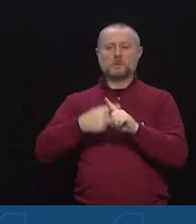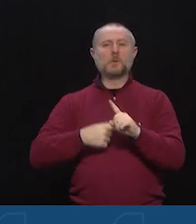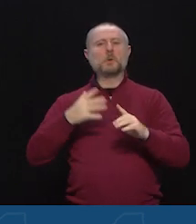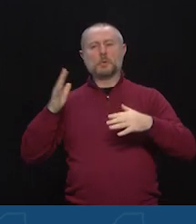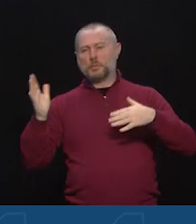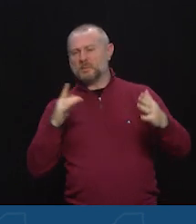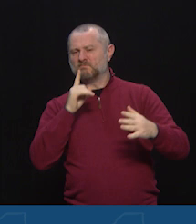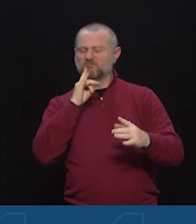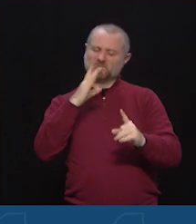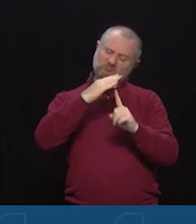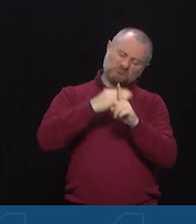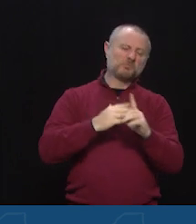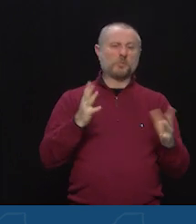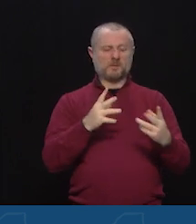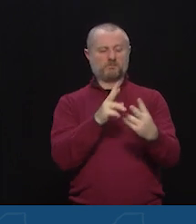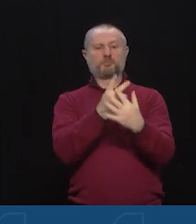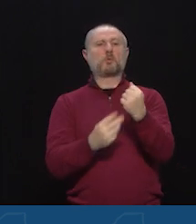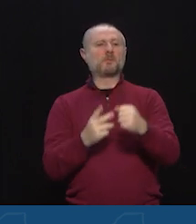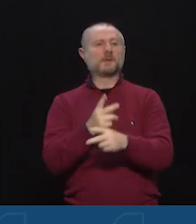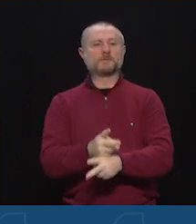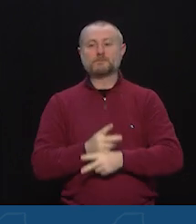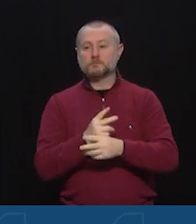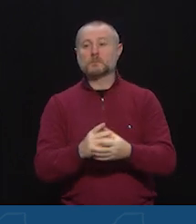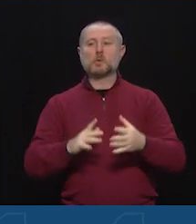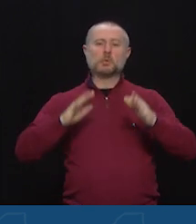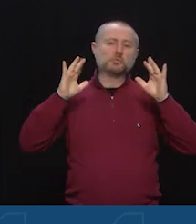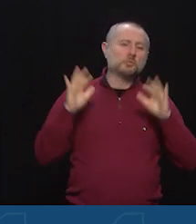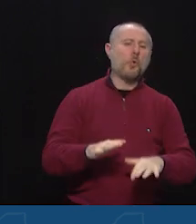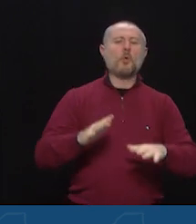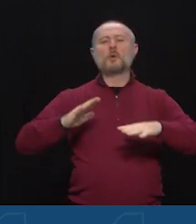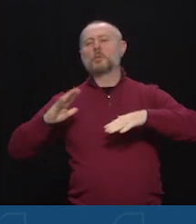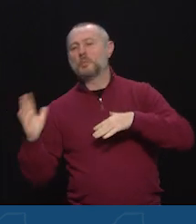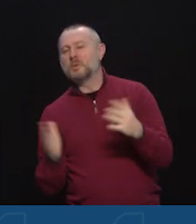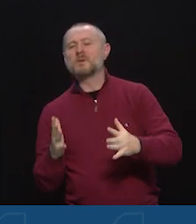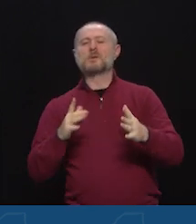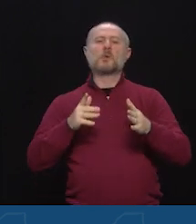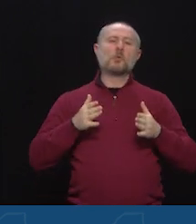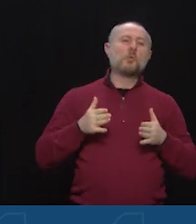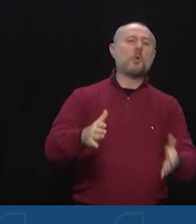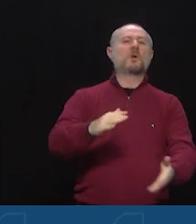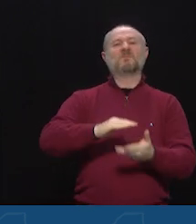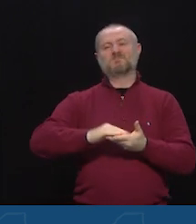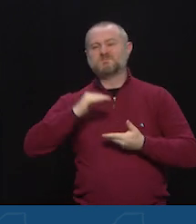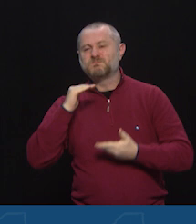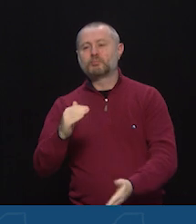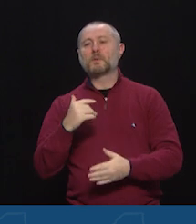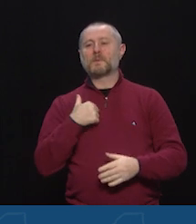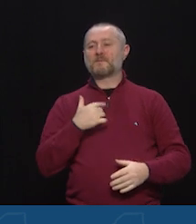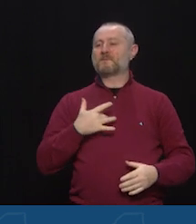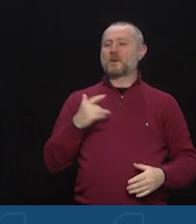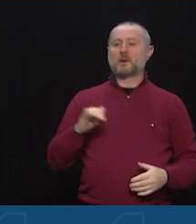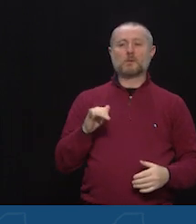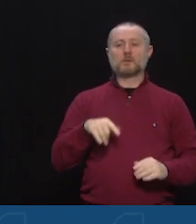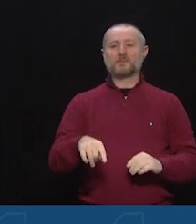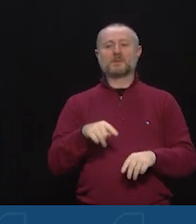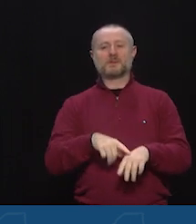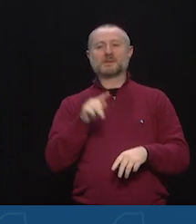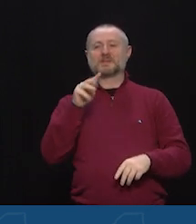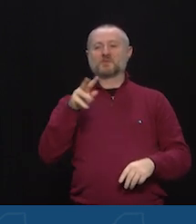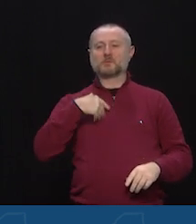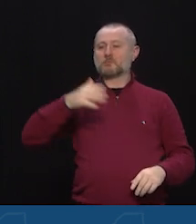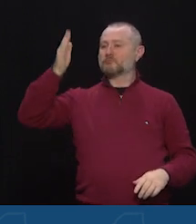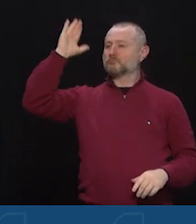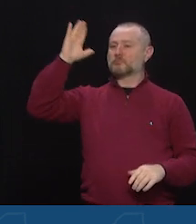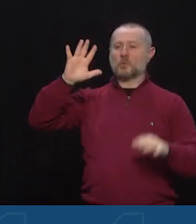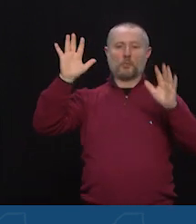significant. So heavy snow, gusty winds, difficult road conditions. So yes, I feel like a weather person today, but I'm willing to turn it over